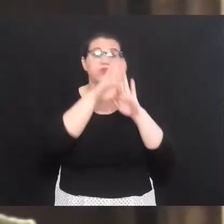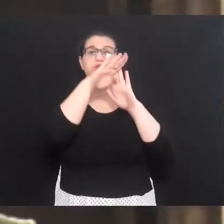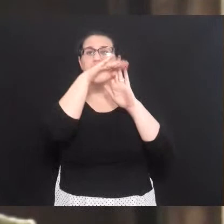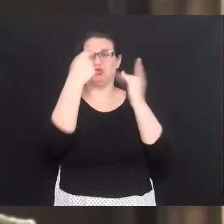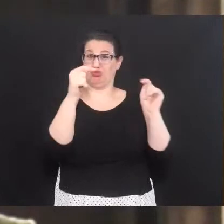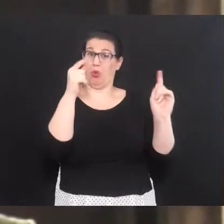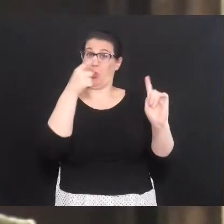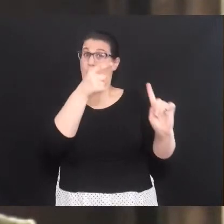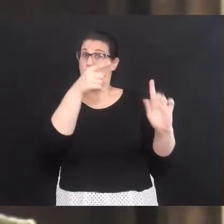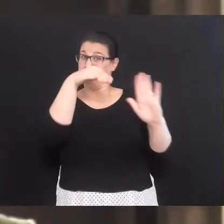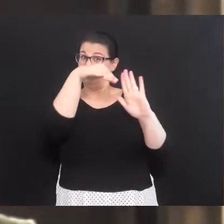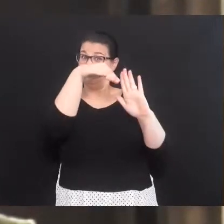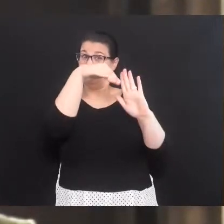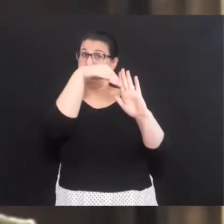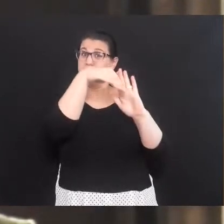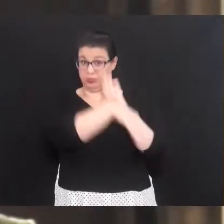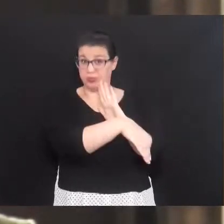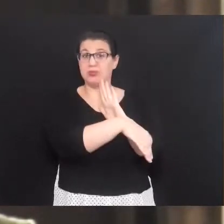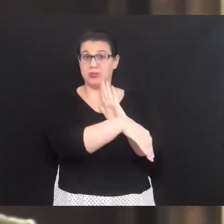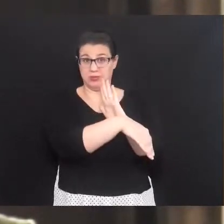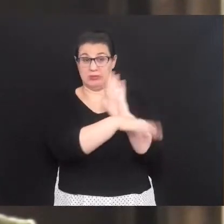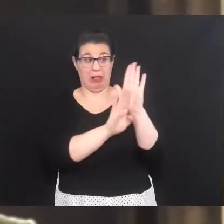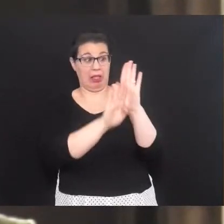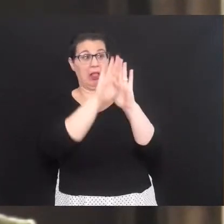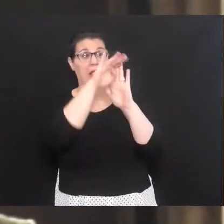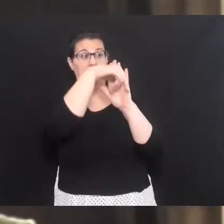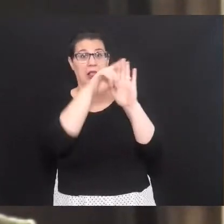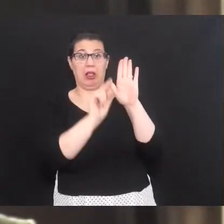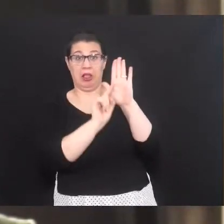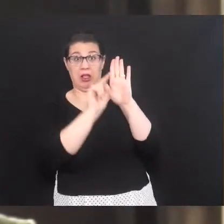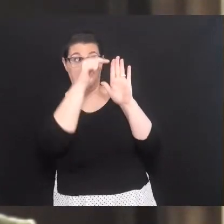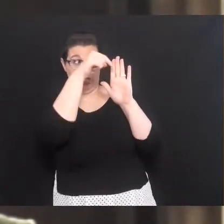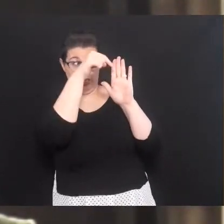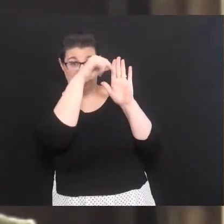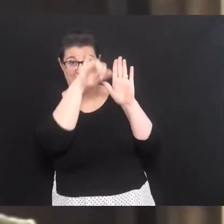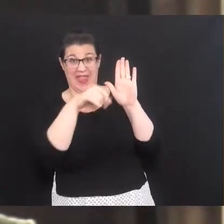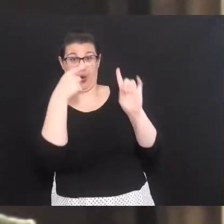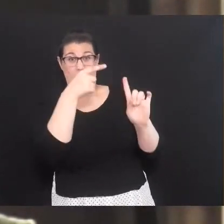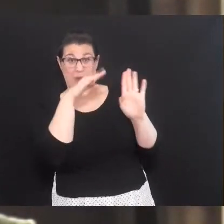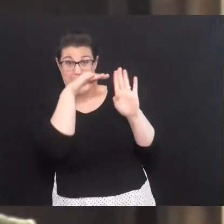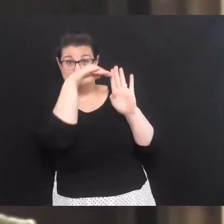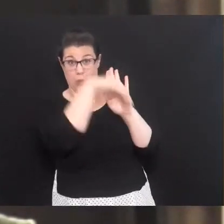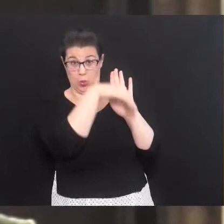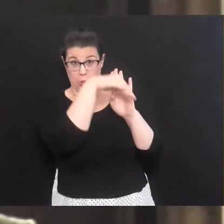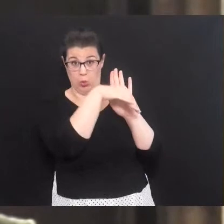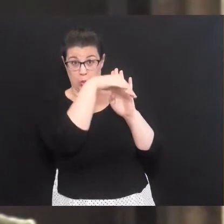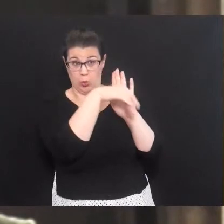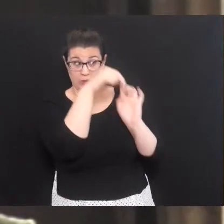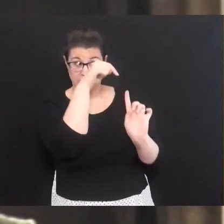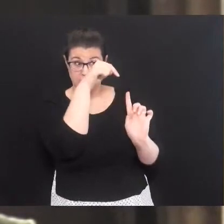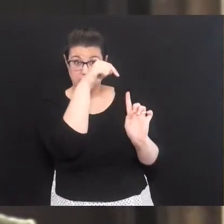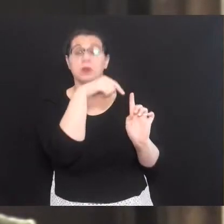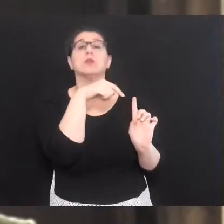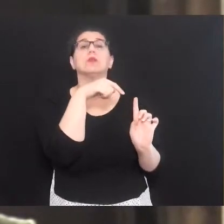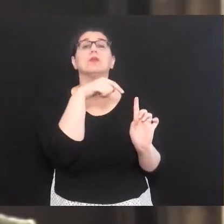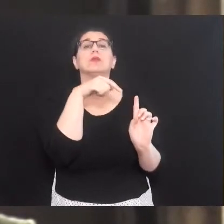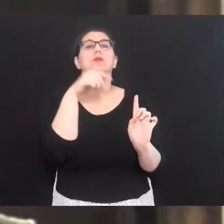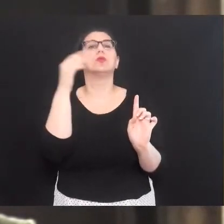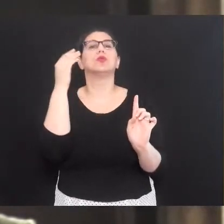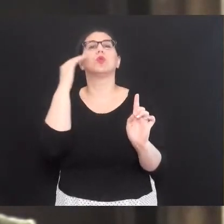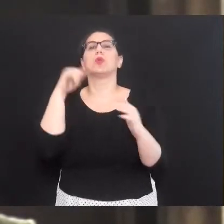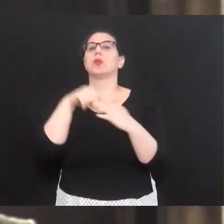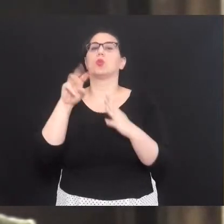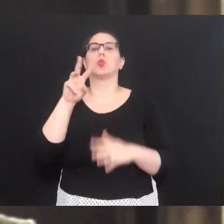start to come over the top of that inverted V-shaped curve, we note that in West Virginia, we were the